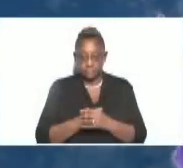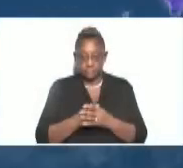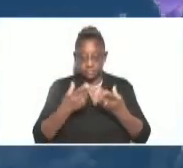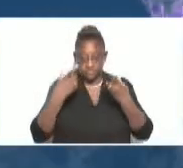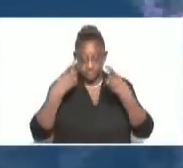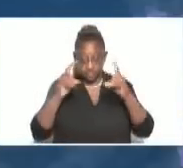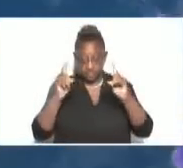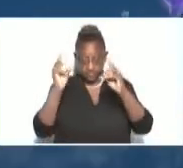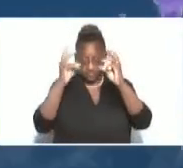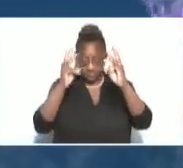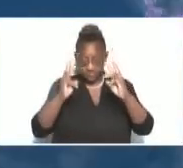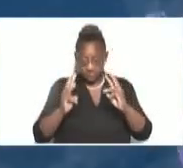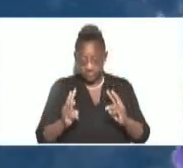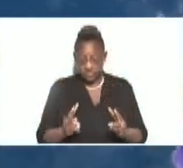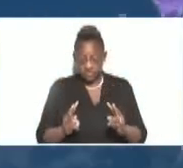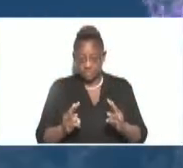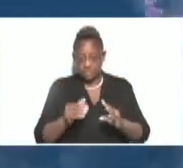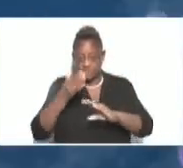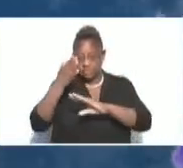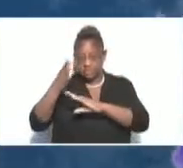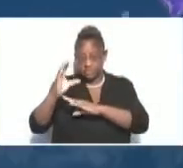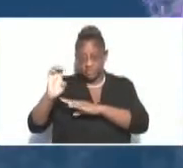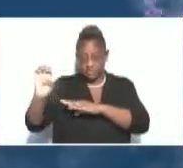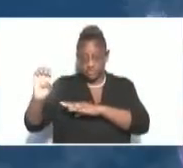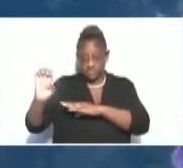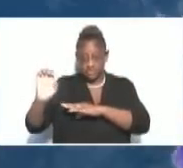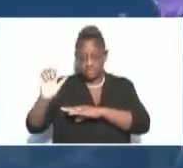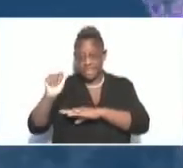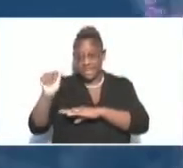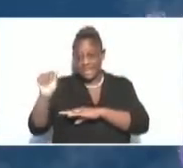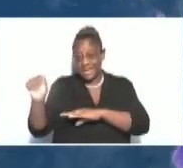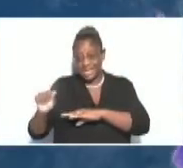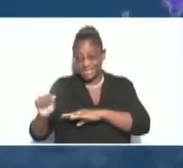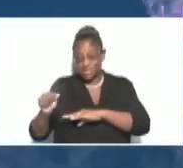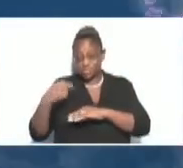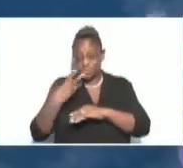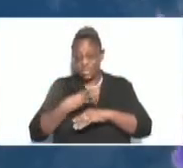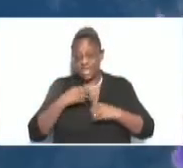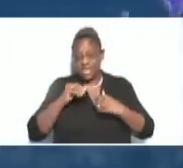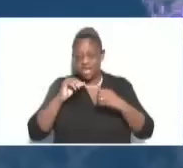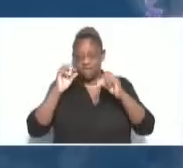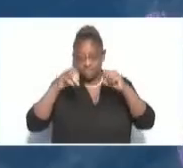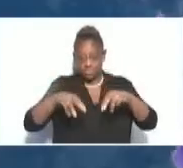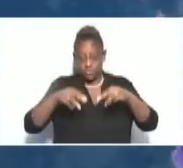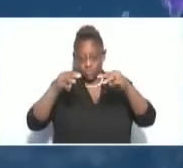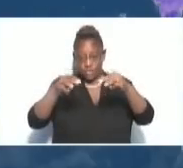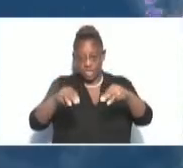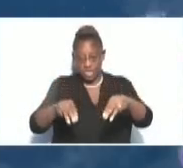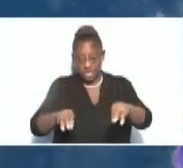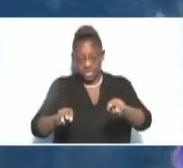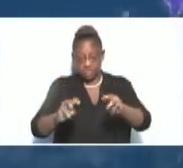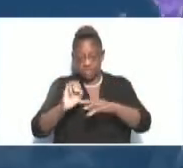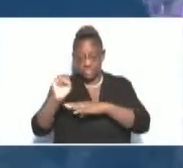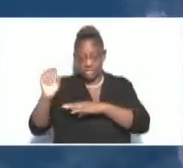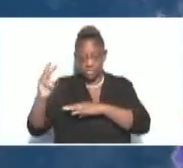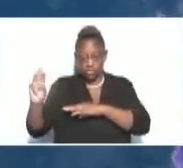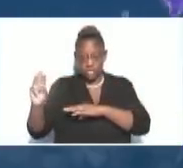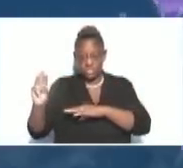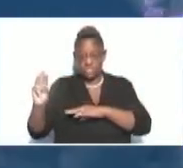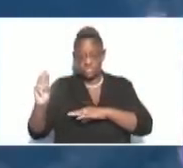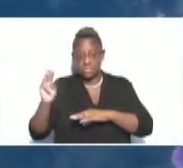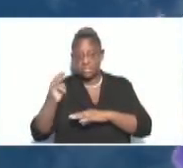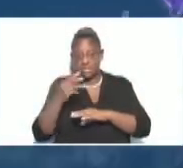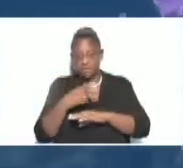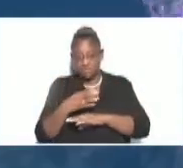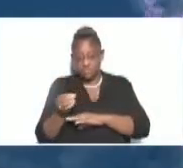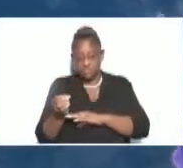In our final look at weather over in the far eastern Atlantic, we still have that tropical wave several hundred miles to the southwest of the Cape Verde Islands.